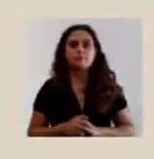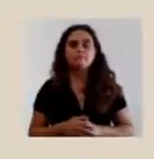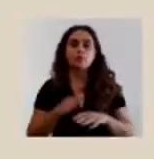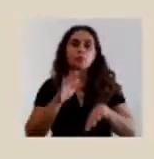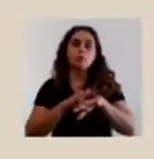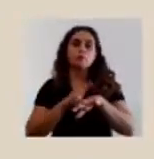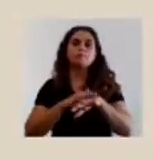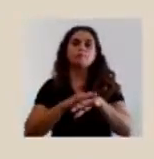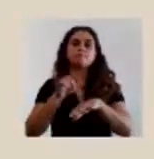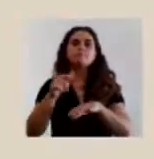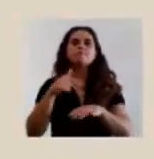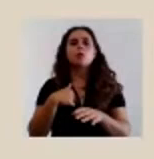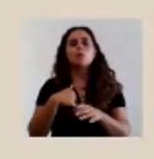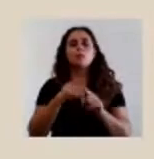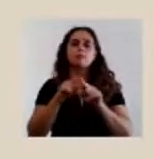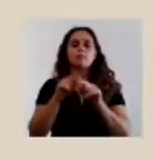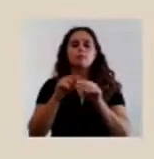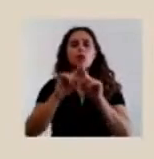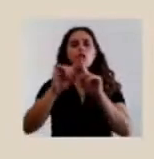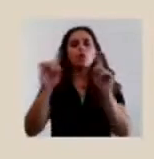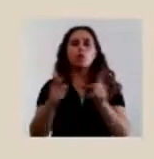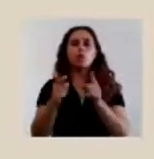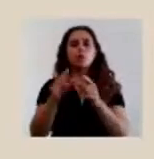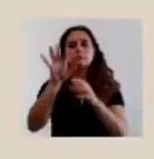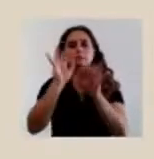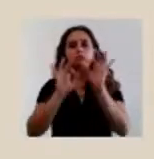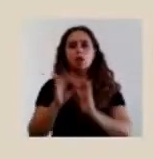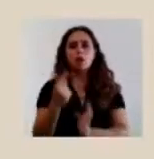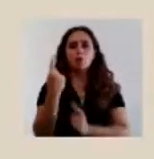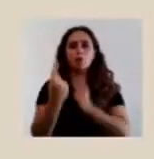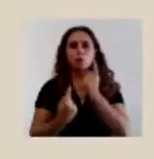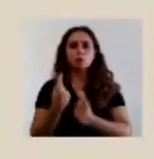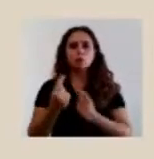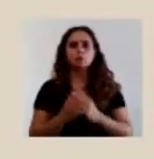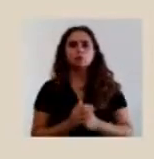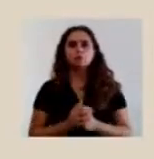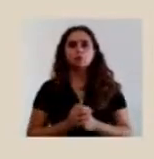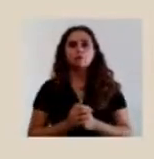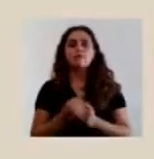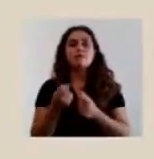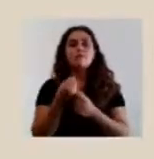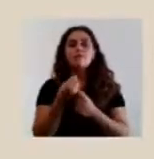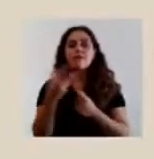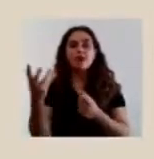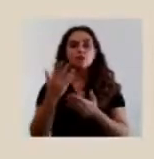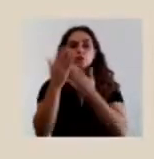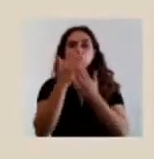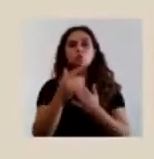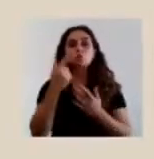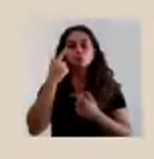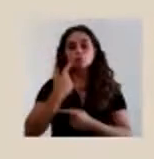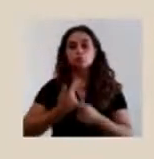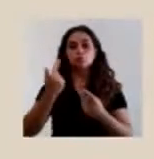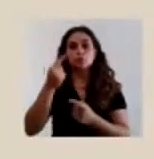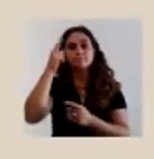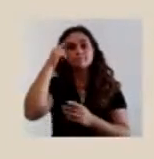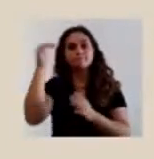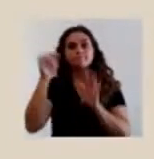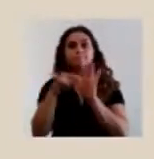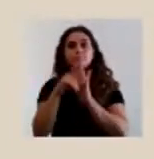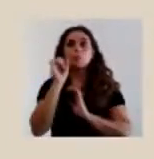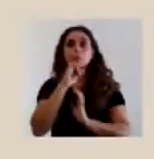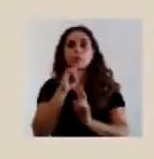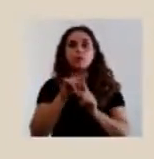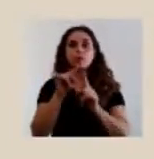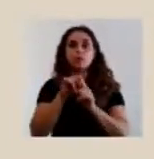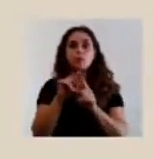As such, I will briefly go through a select few. Numerous studies have shown that bias can be a threat to